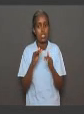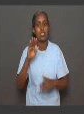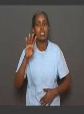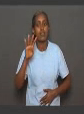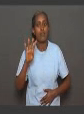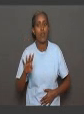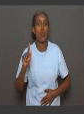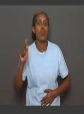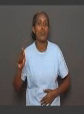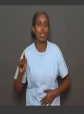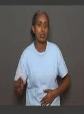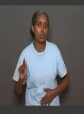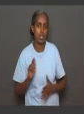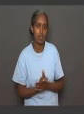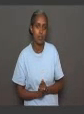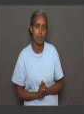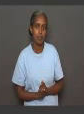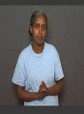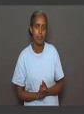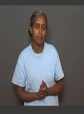4 factorial.